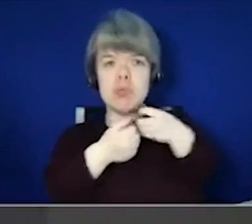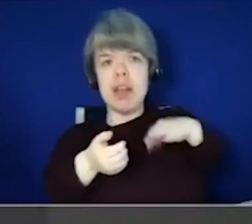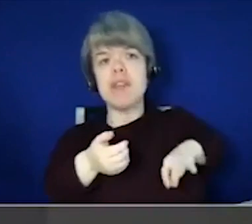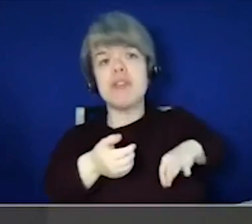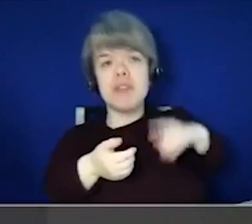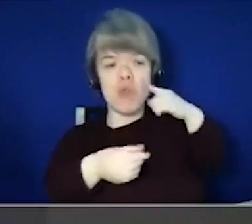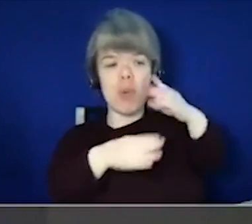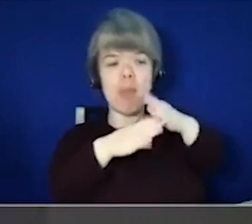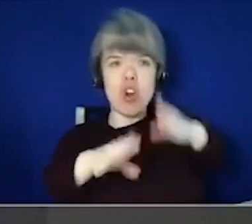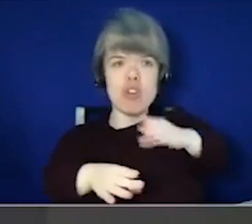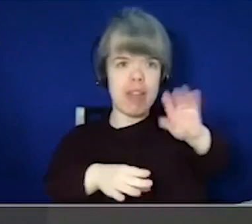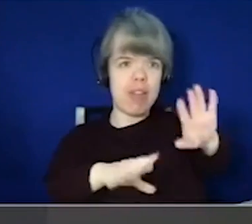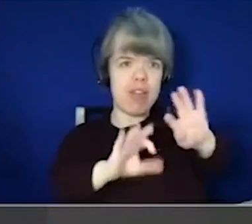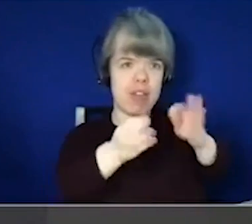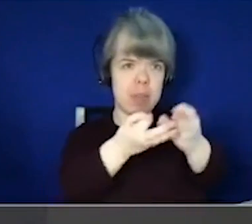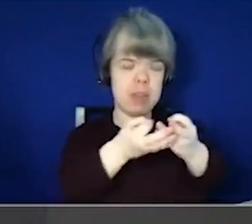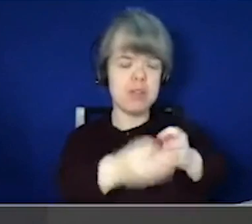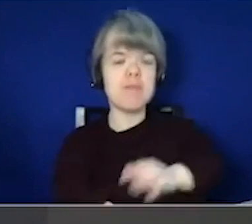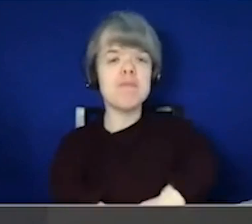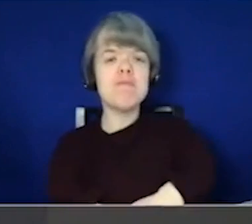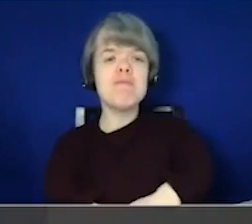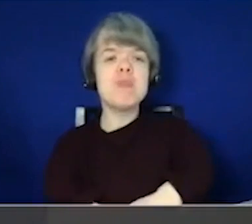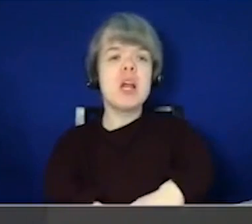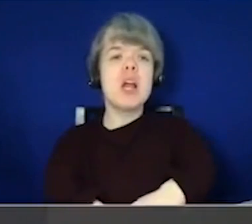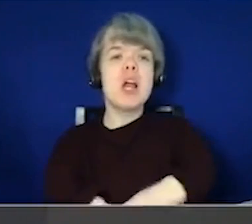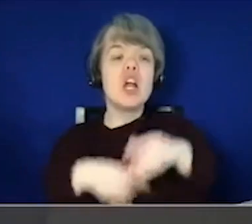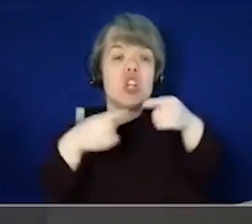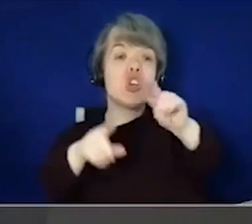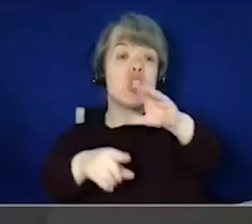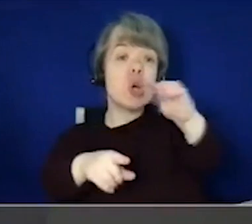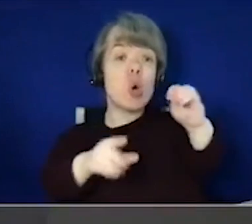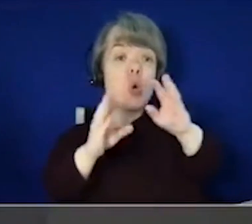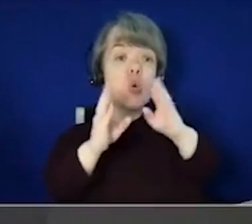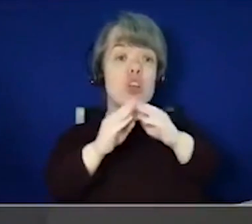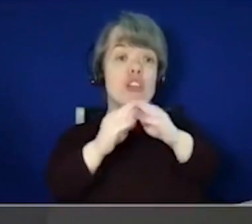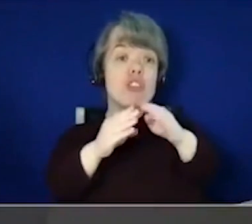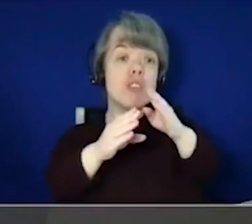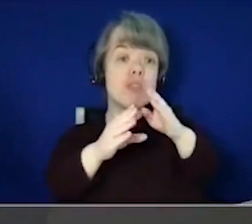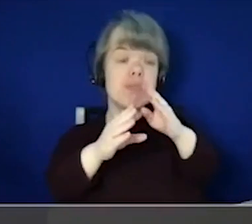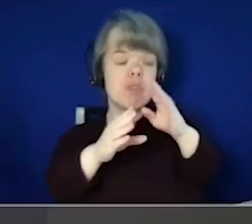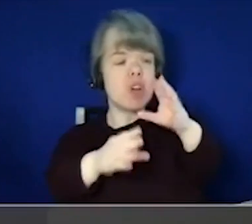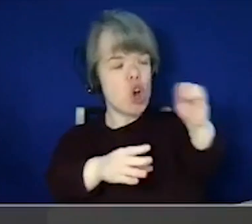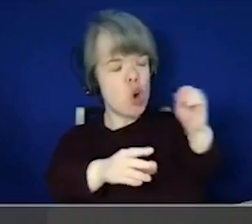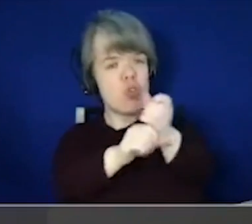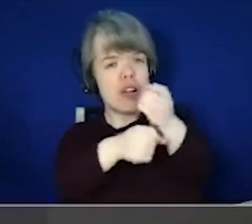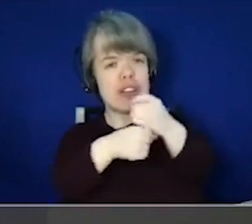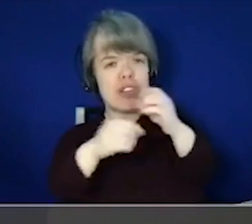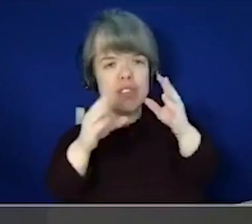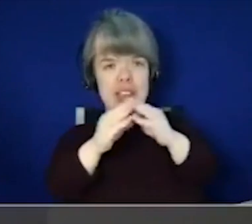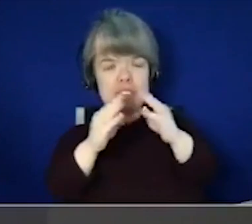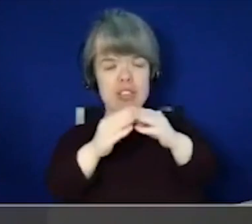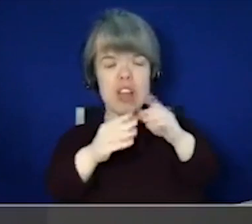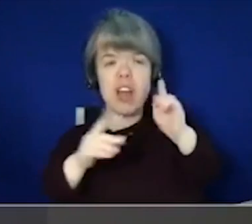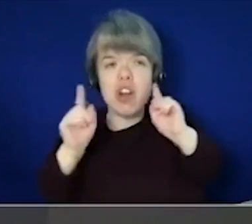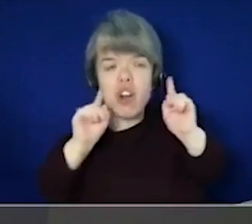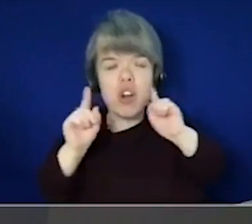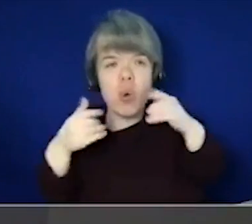that. And so it's important. All these things are coming out that I think people who might be voting for a union don't